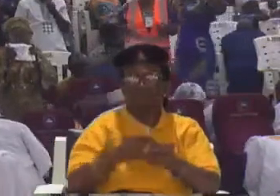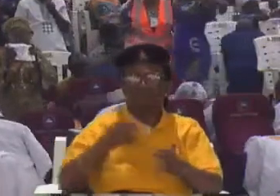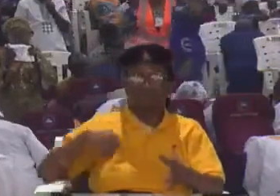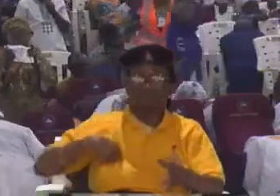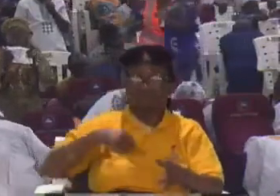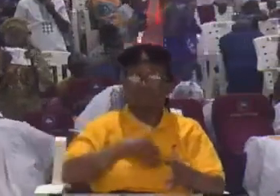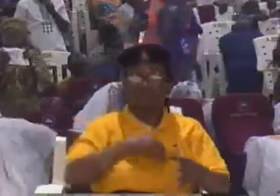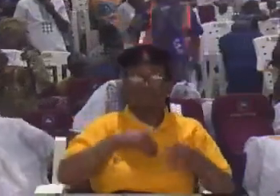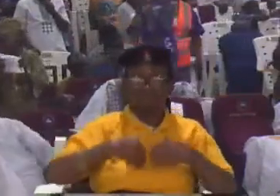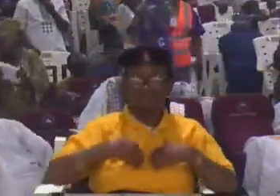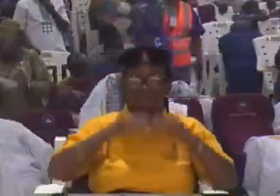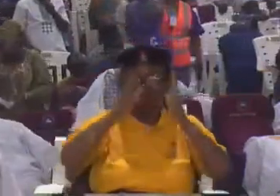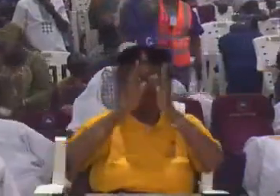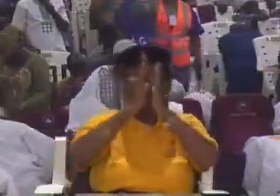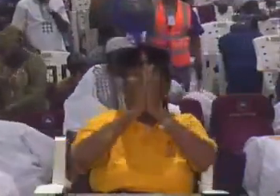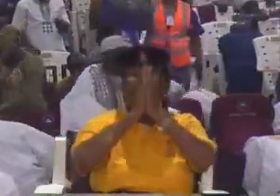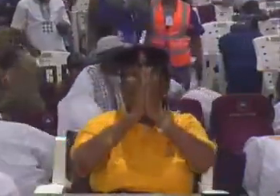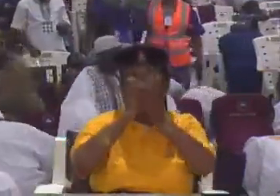prayed.